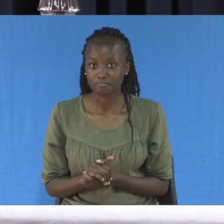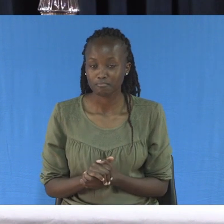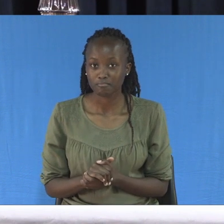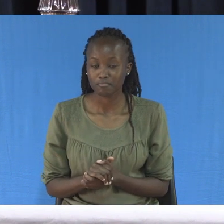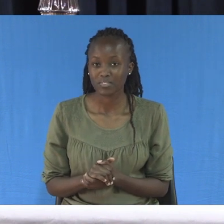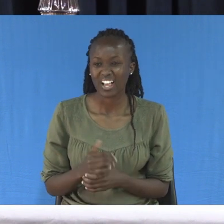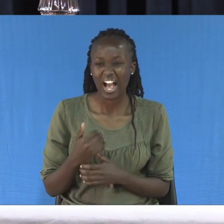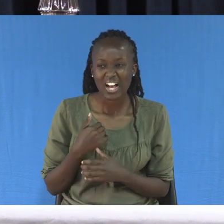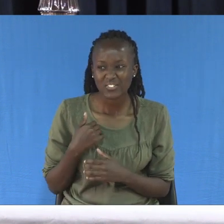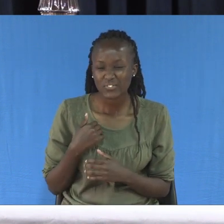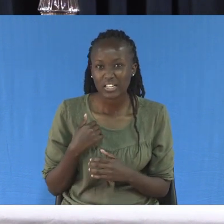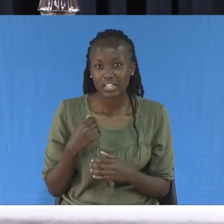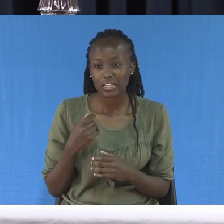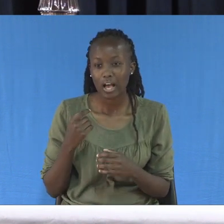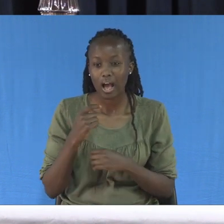Rituals,